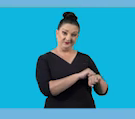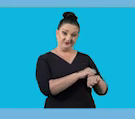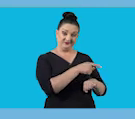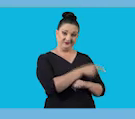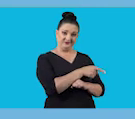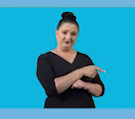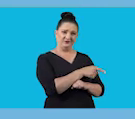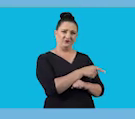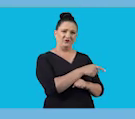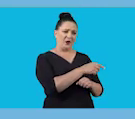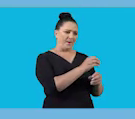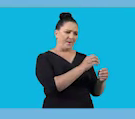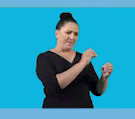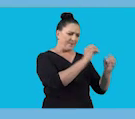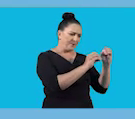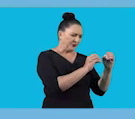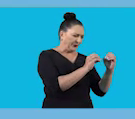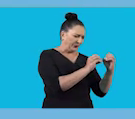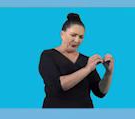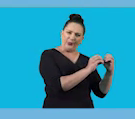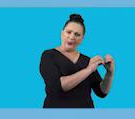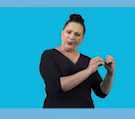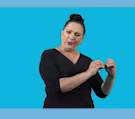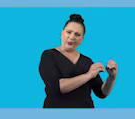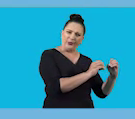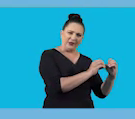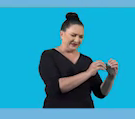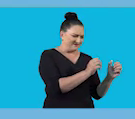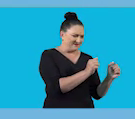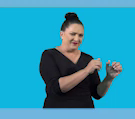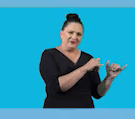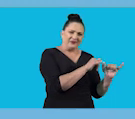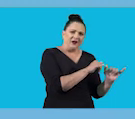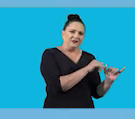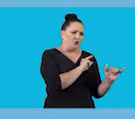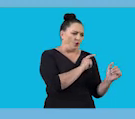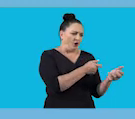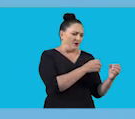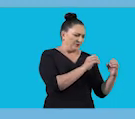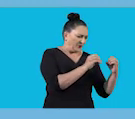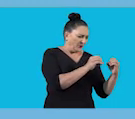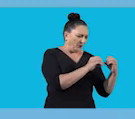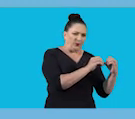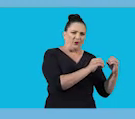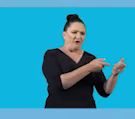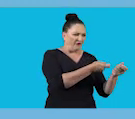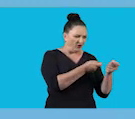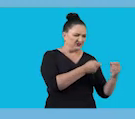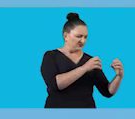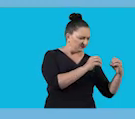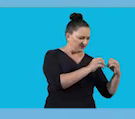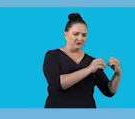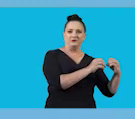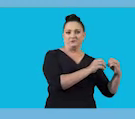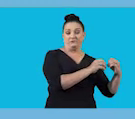solids, they consist of particles that are closely packed and they're tightly held by an attractive force. So